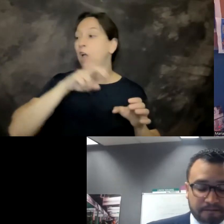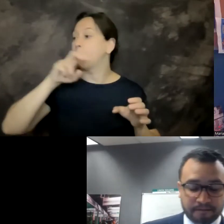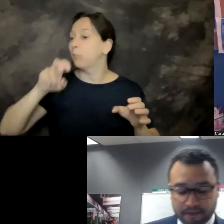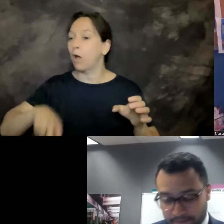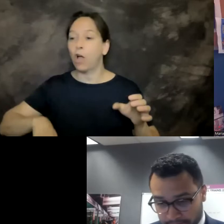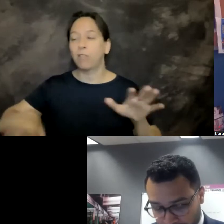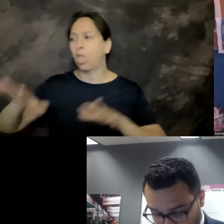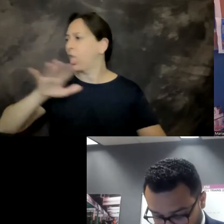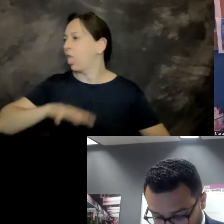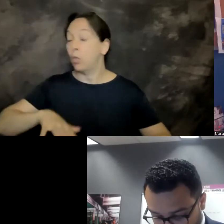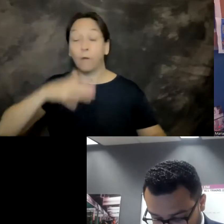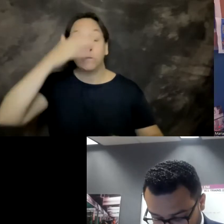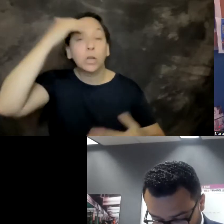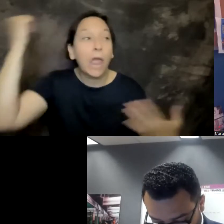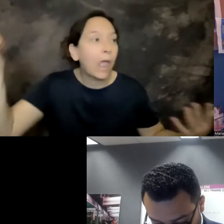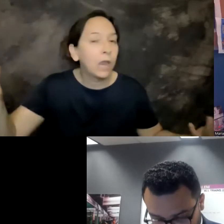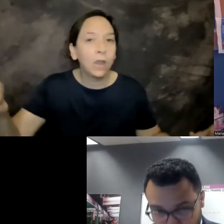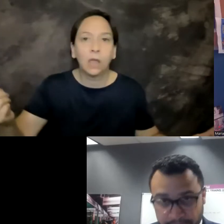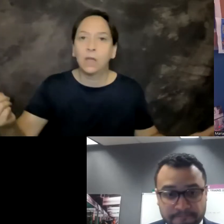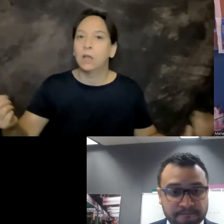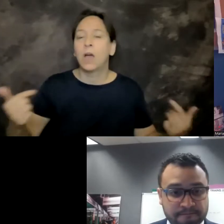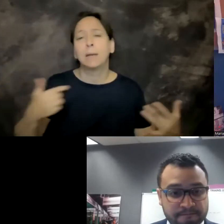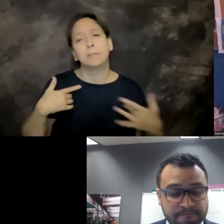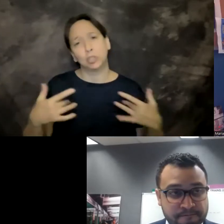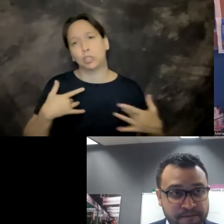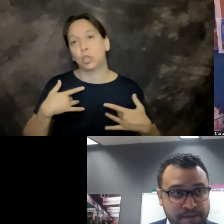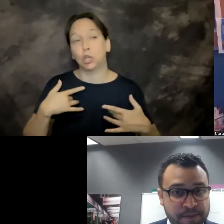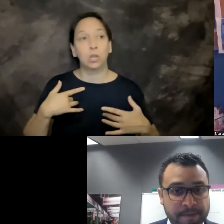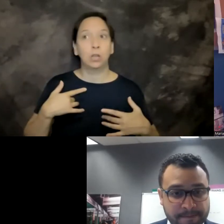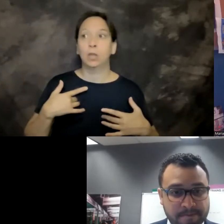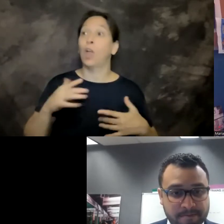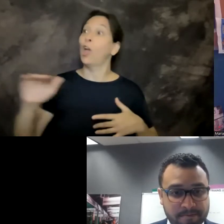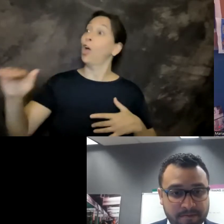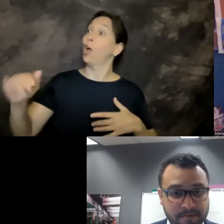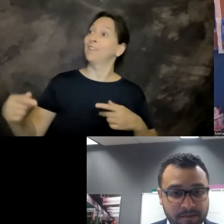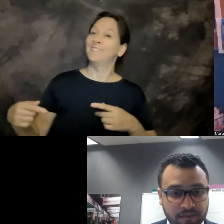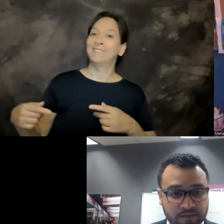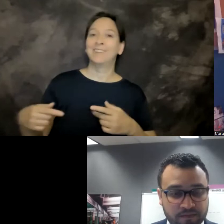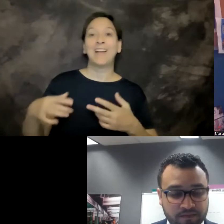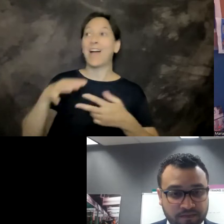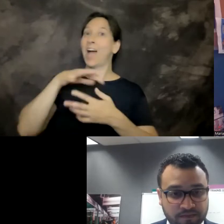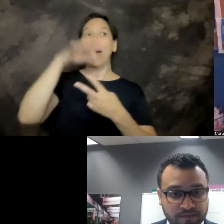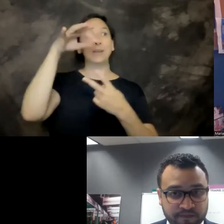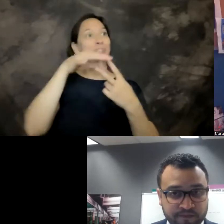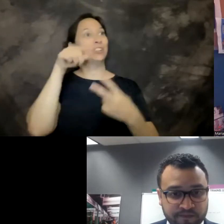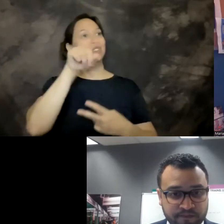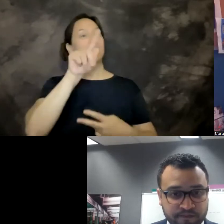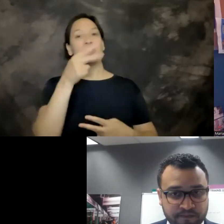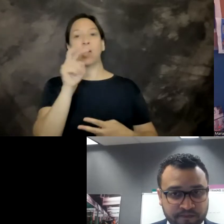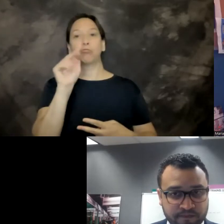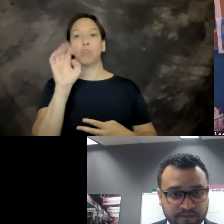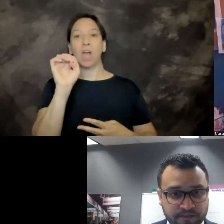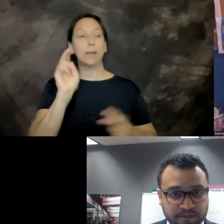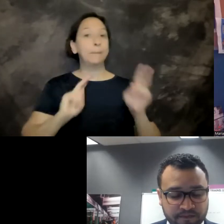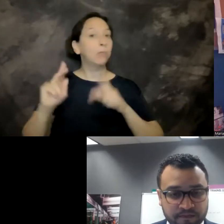So I'm just concerned by all of these people that have never taken the ride before, and they will start experiencing